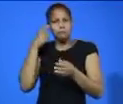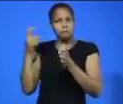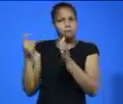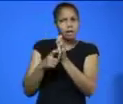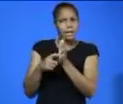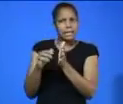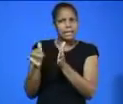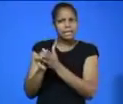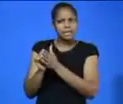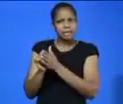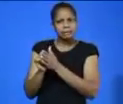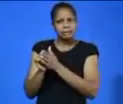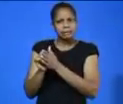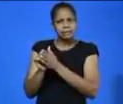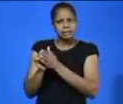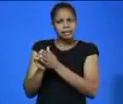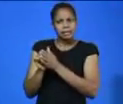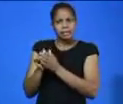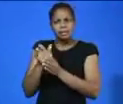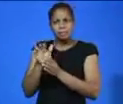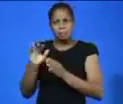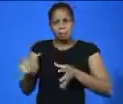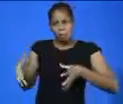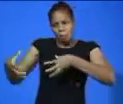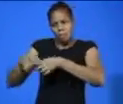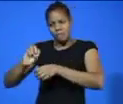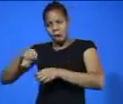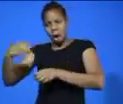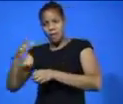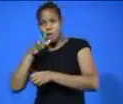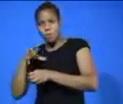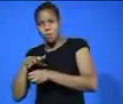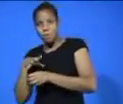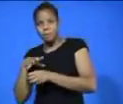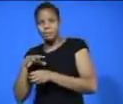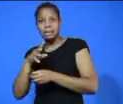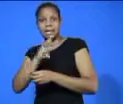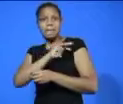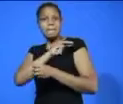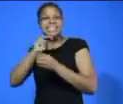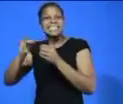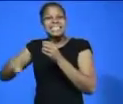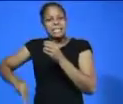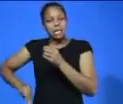recognize that in the womb of the next woman is the Messiah.